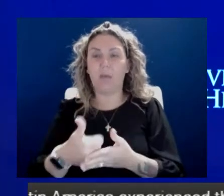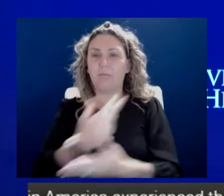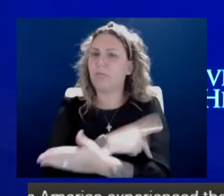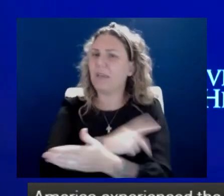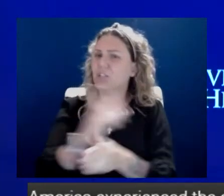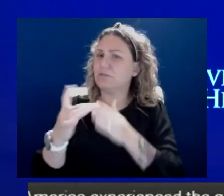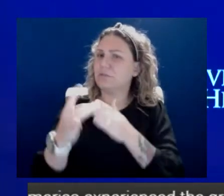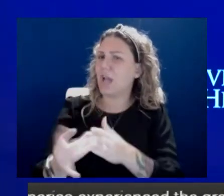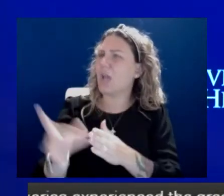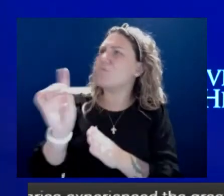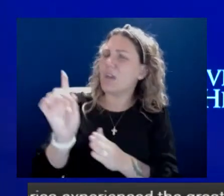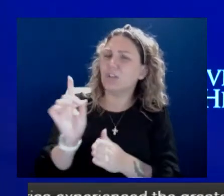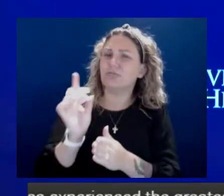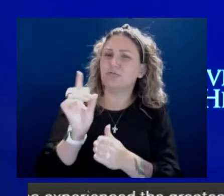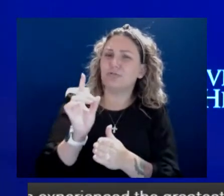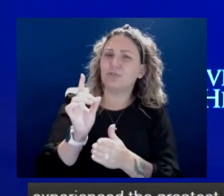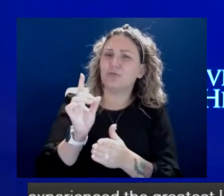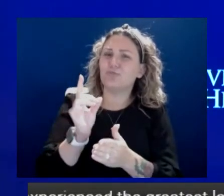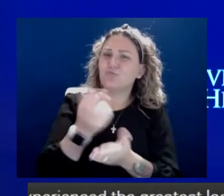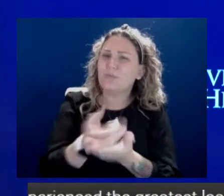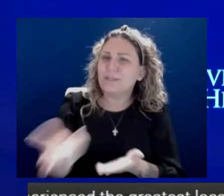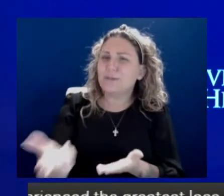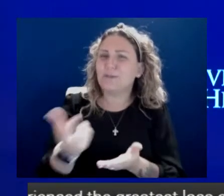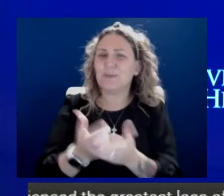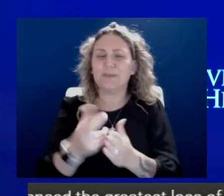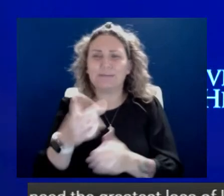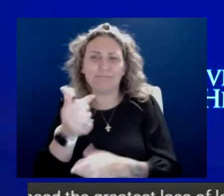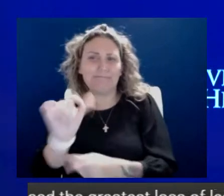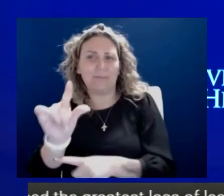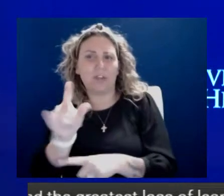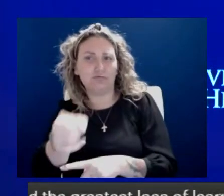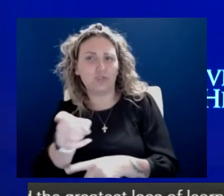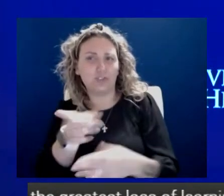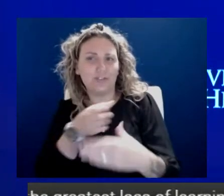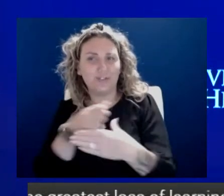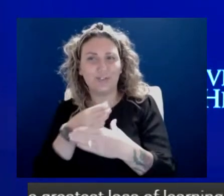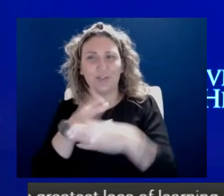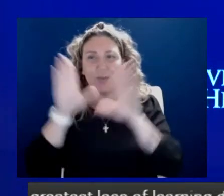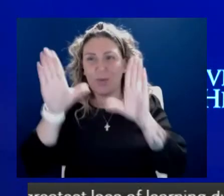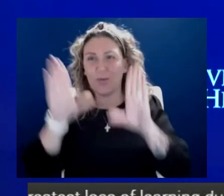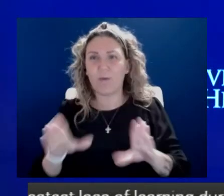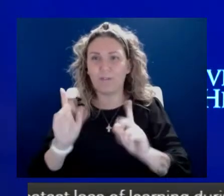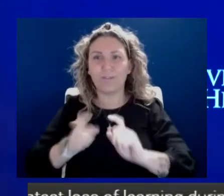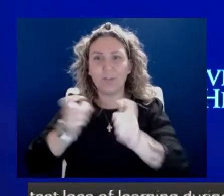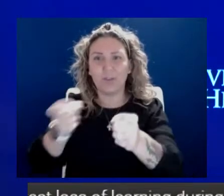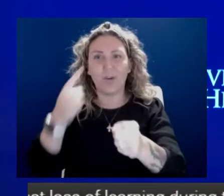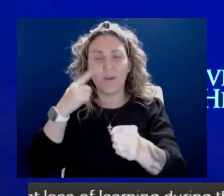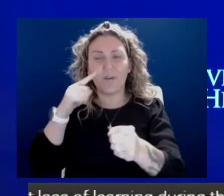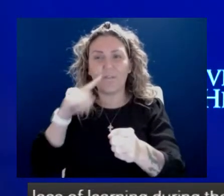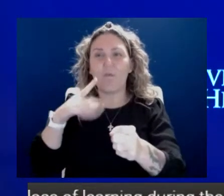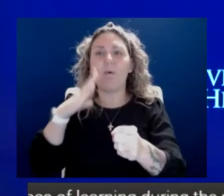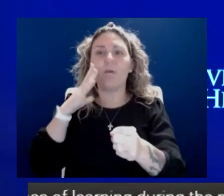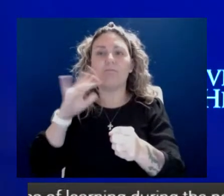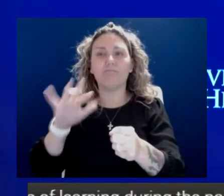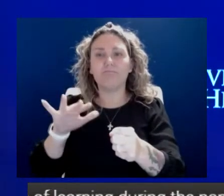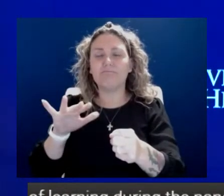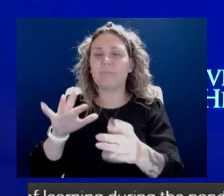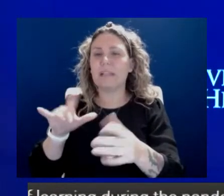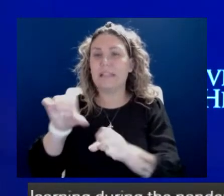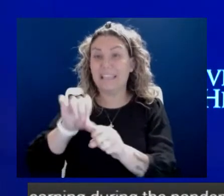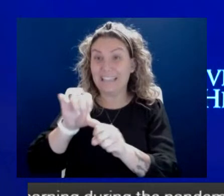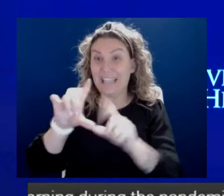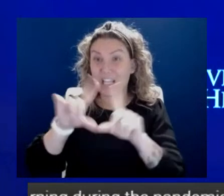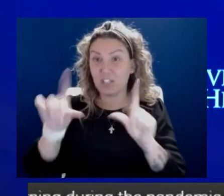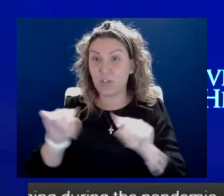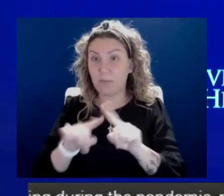resources are. Gail showed that, shared with that wonderful grant that we had for gas cards, but we also have